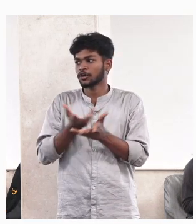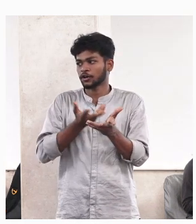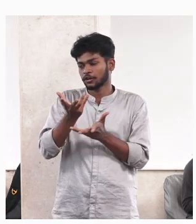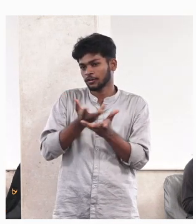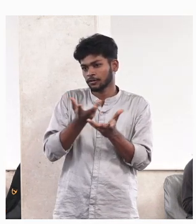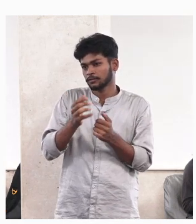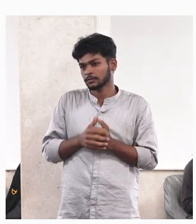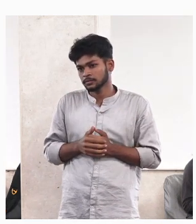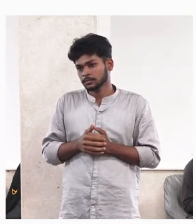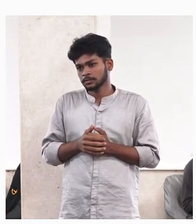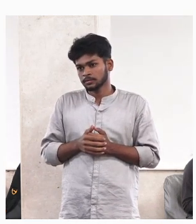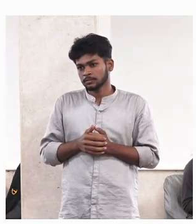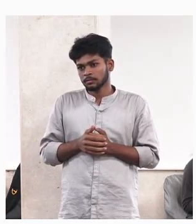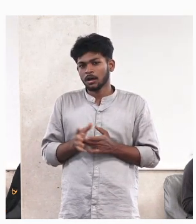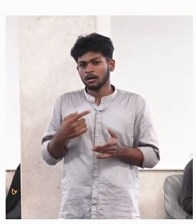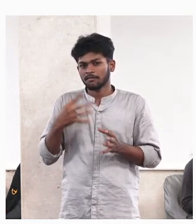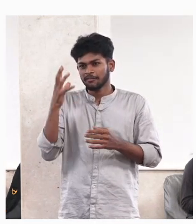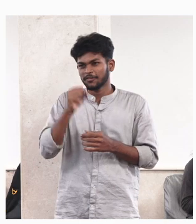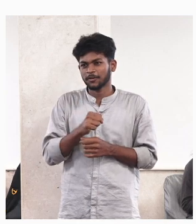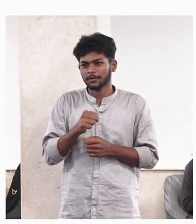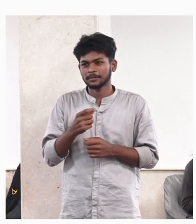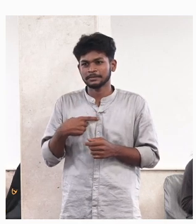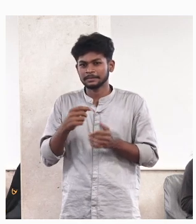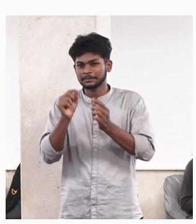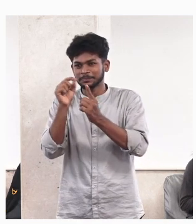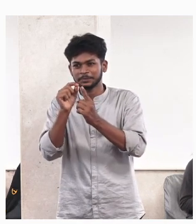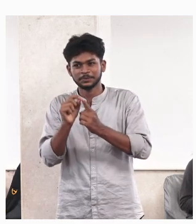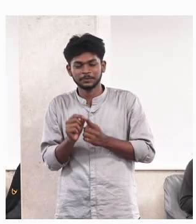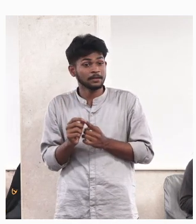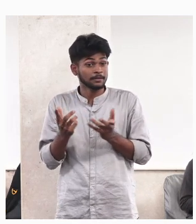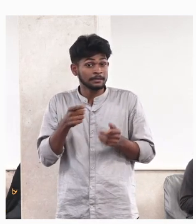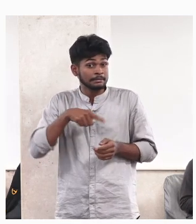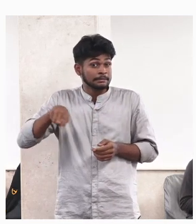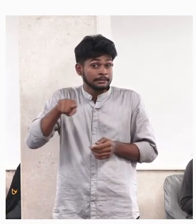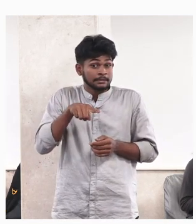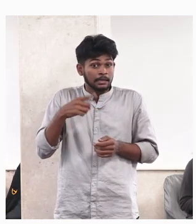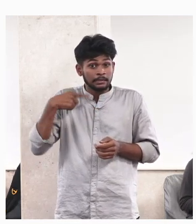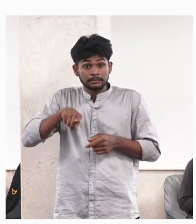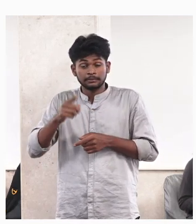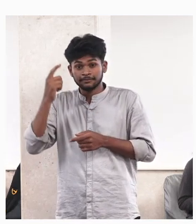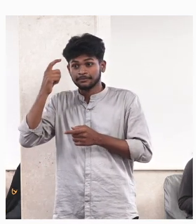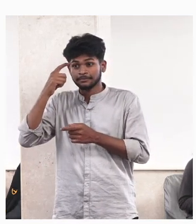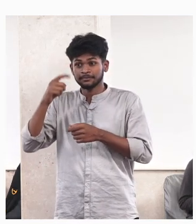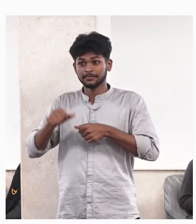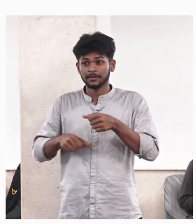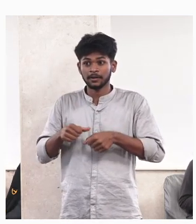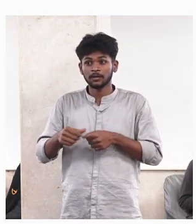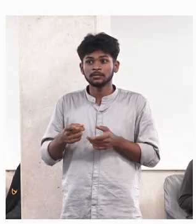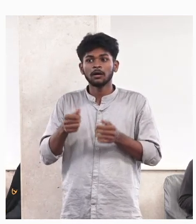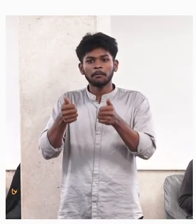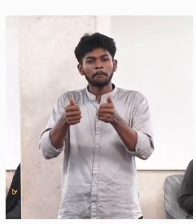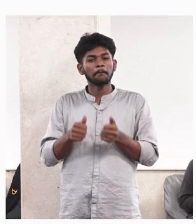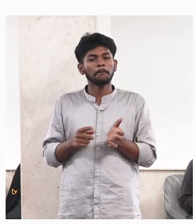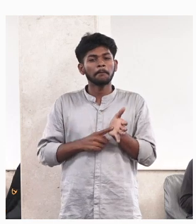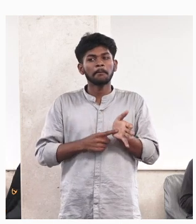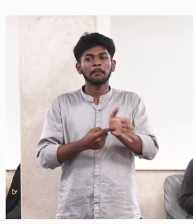I want to underline before that these principles are not just invented, are the result of some